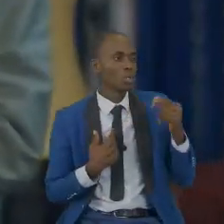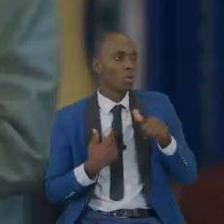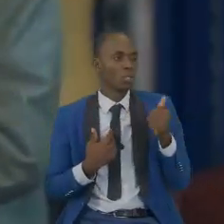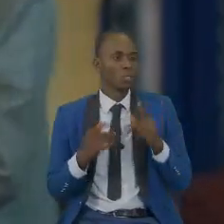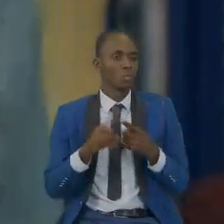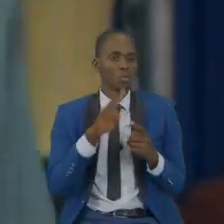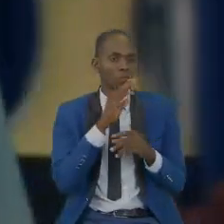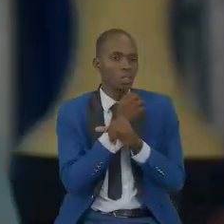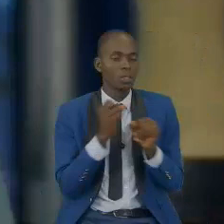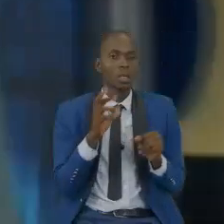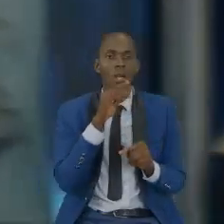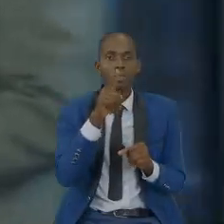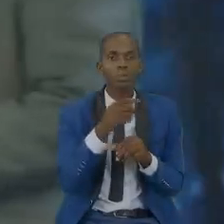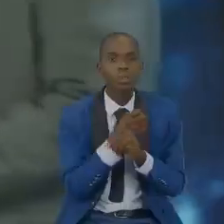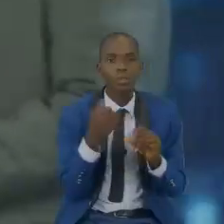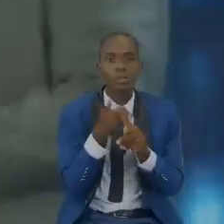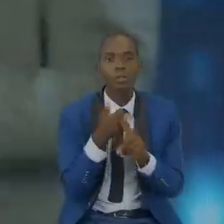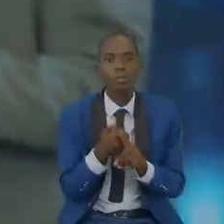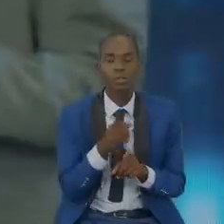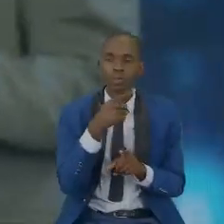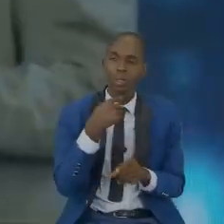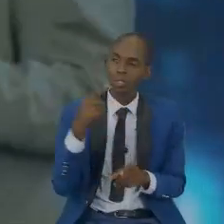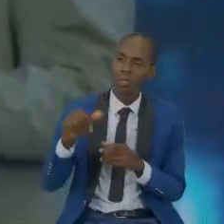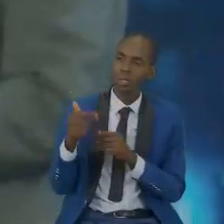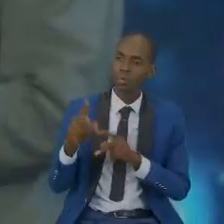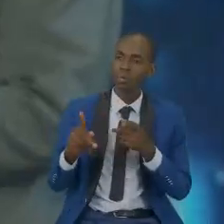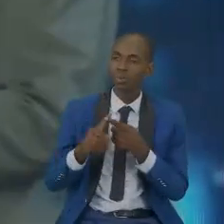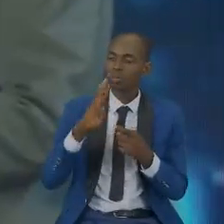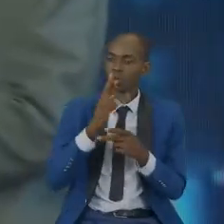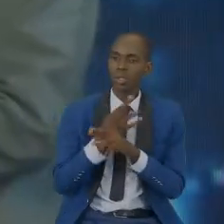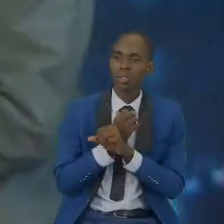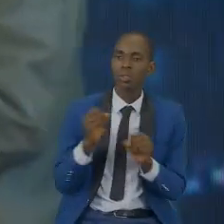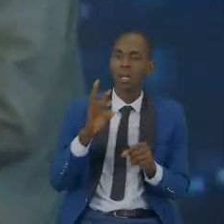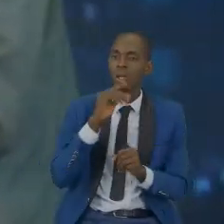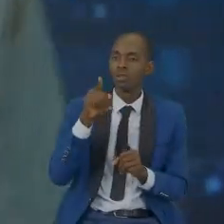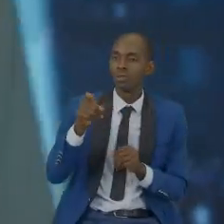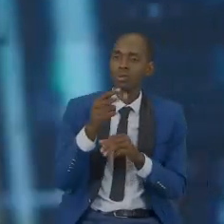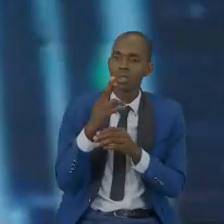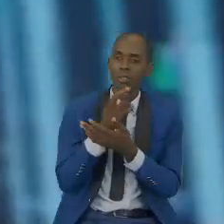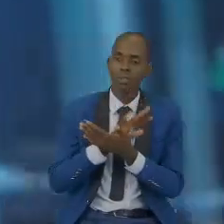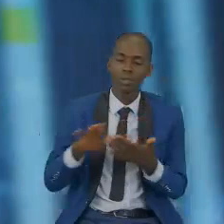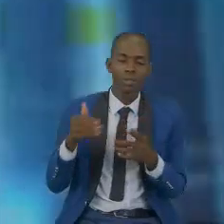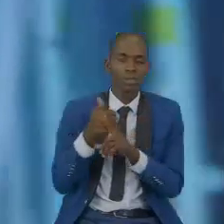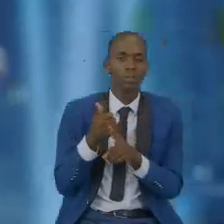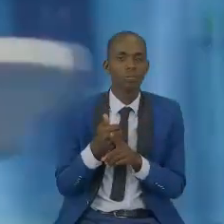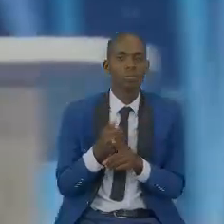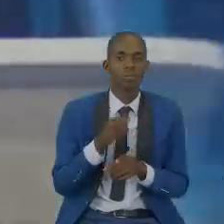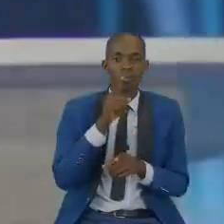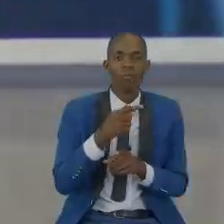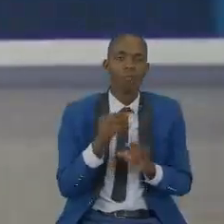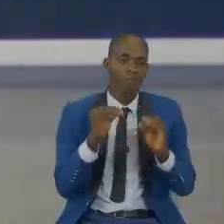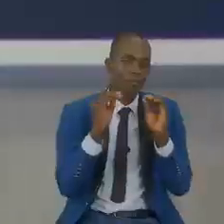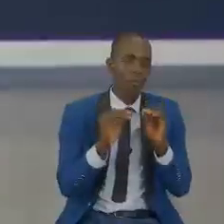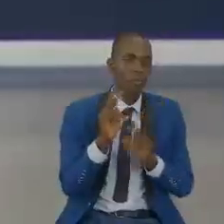you saved? You tell other people to be righteous, are you righteous? You teach